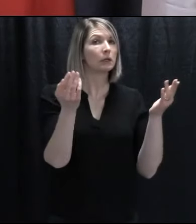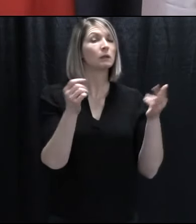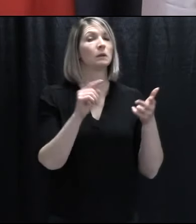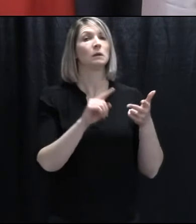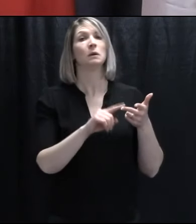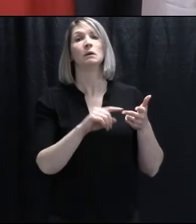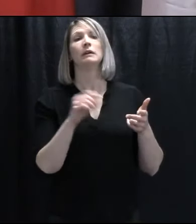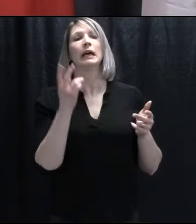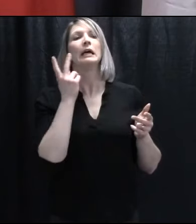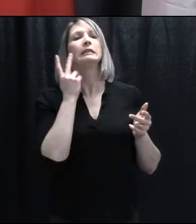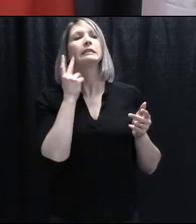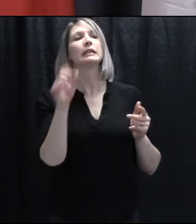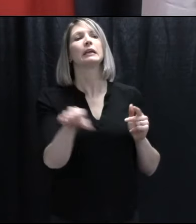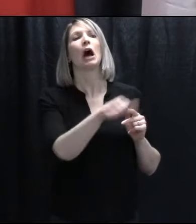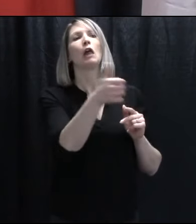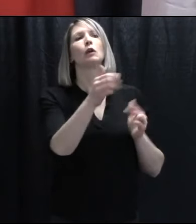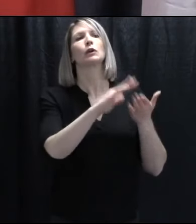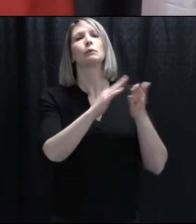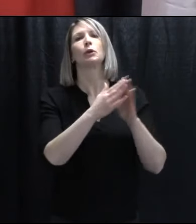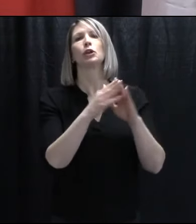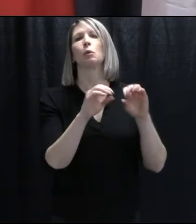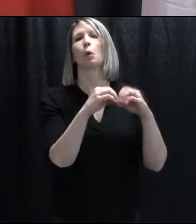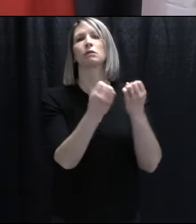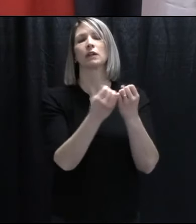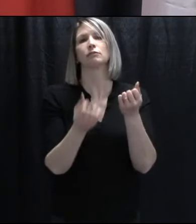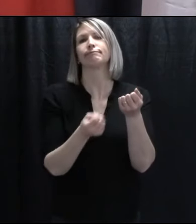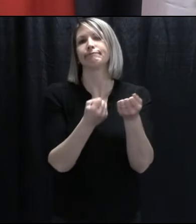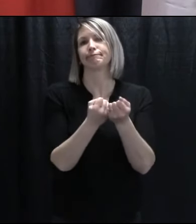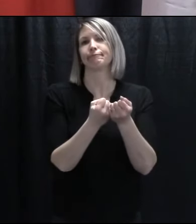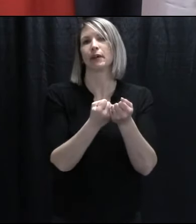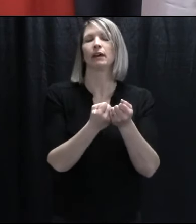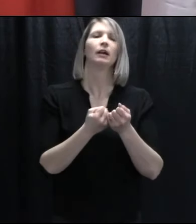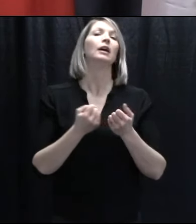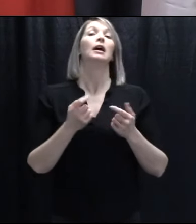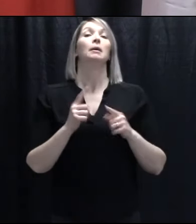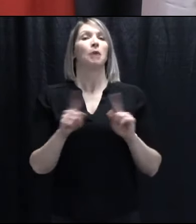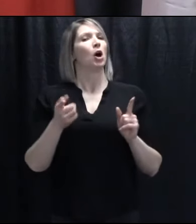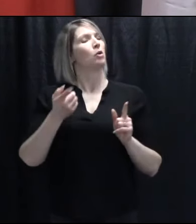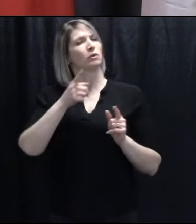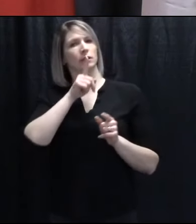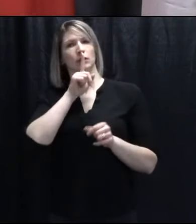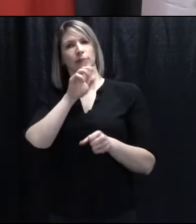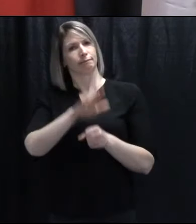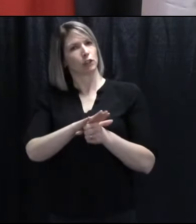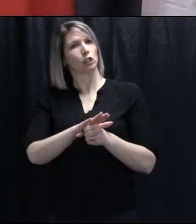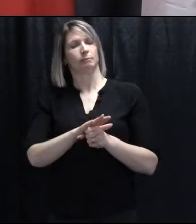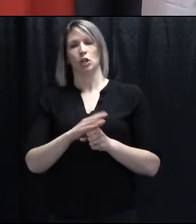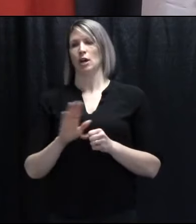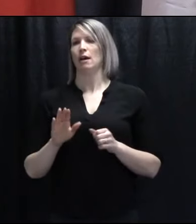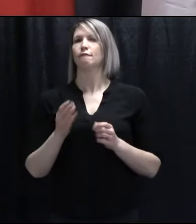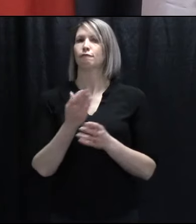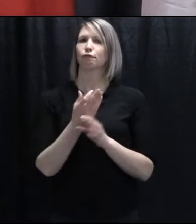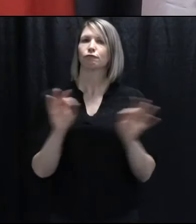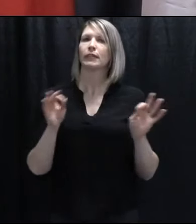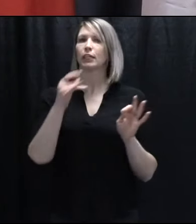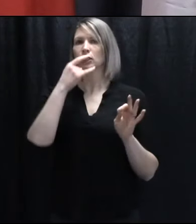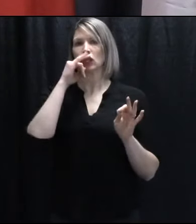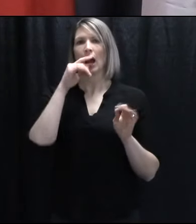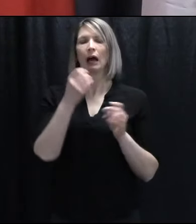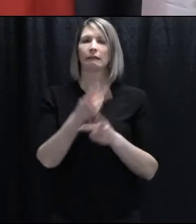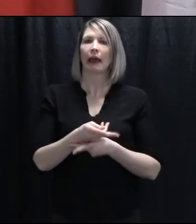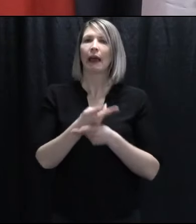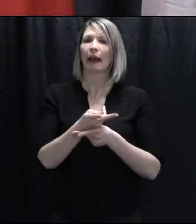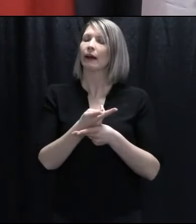available across the province. But the commitment remains to provide free childcare for those essential workers that provide the services